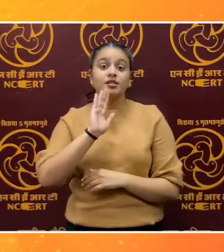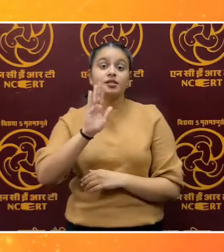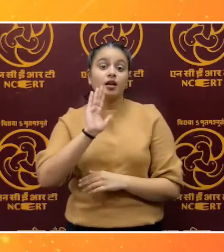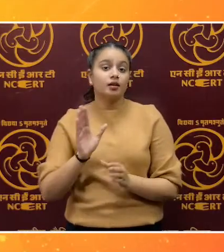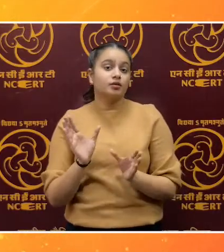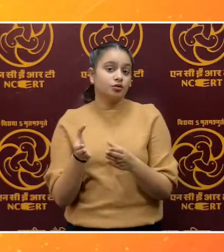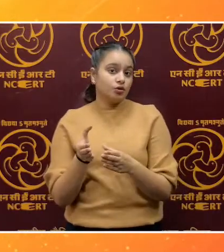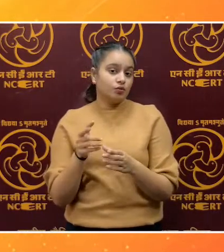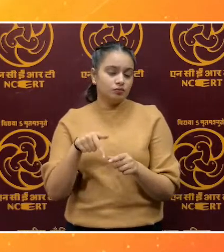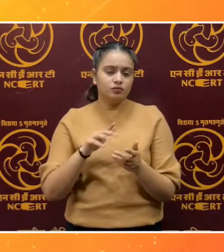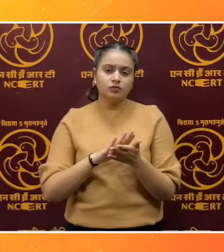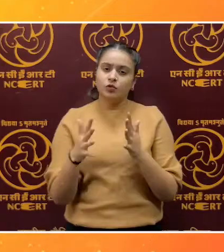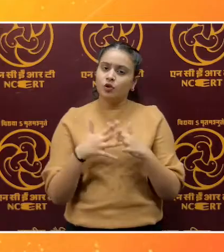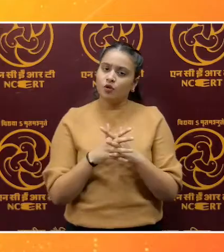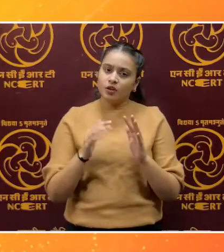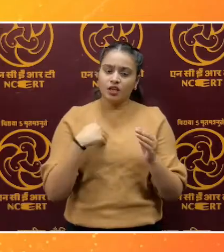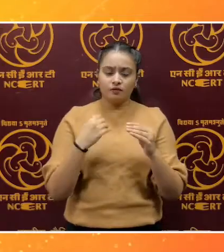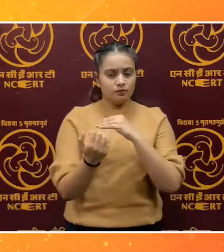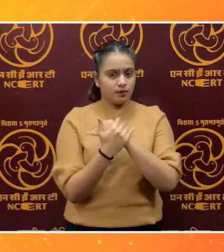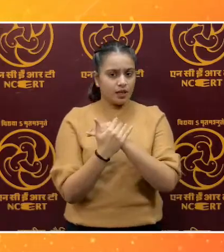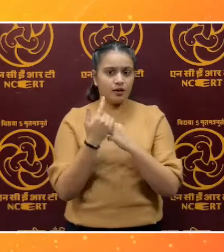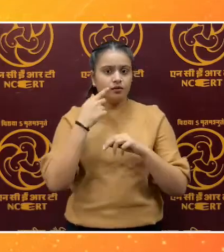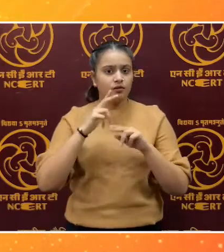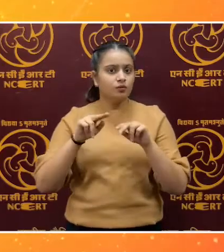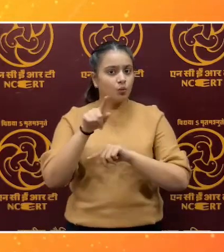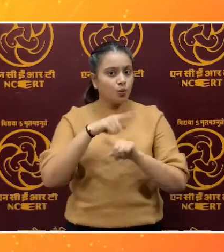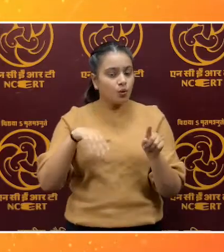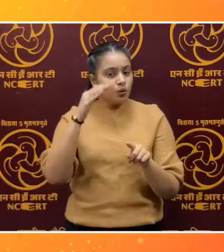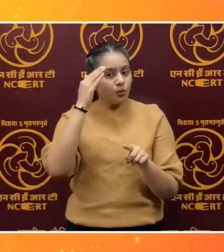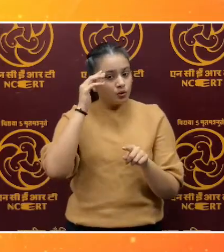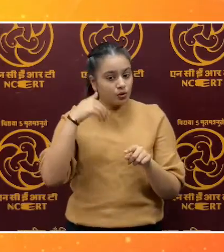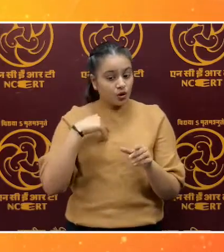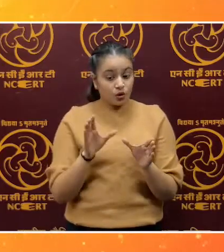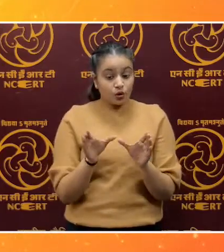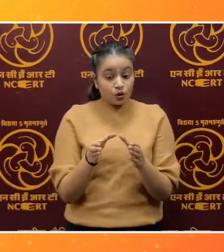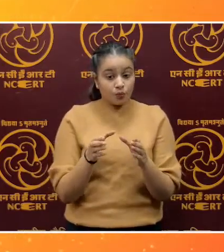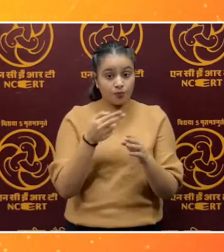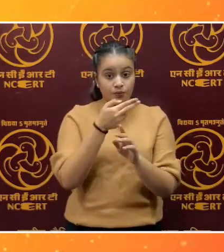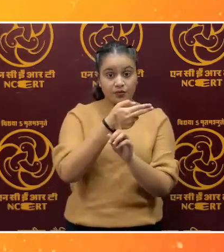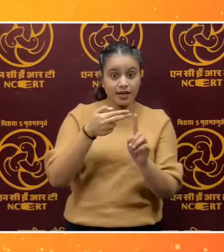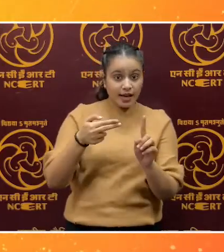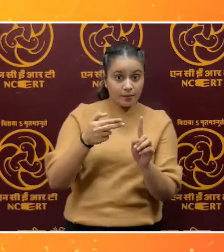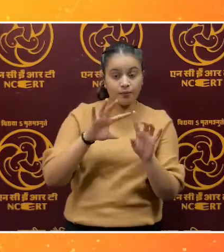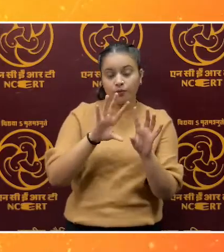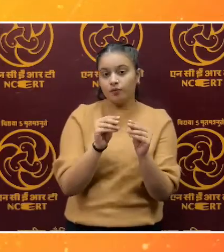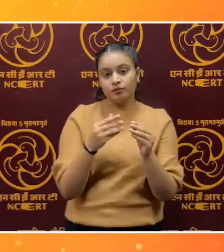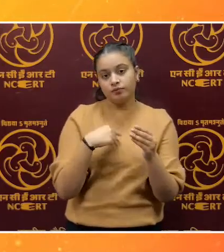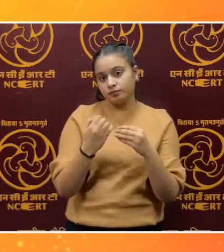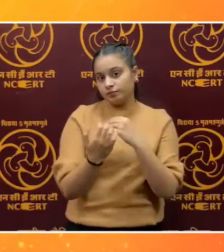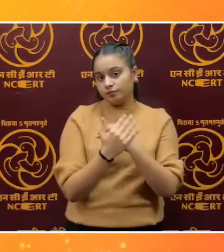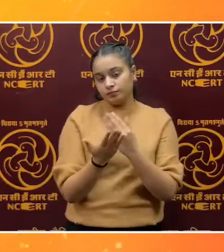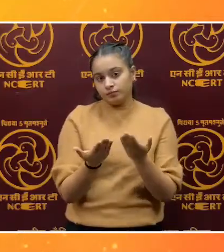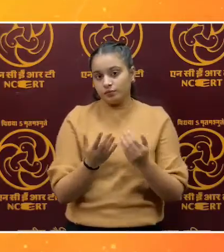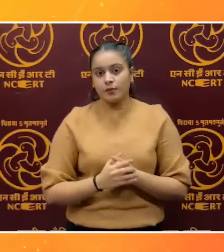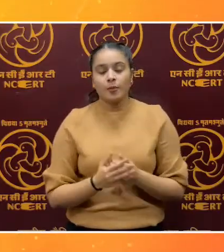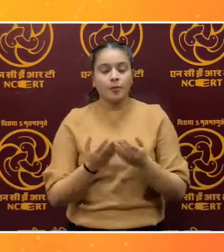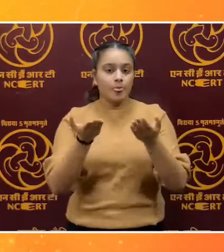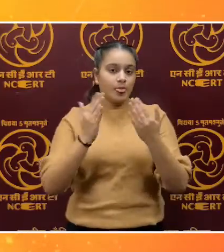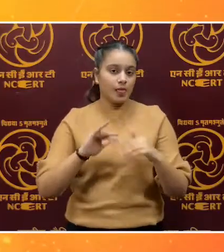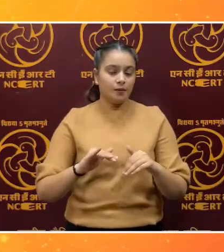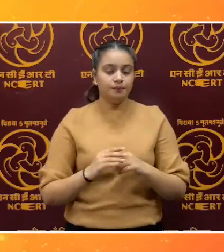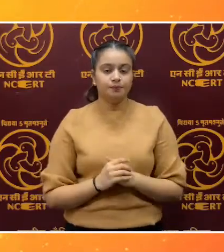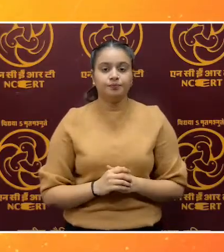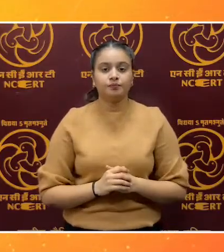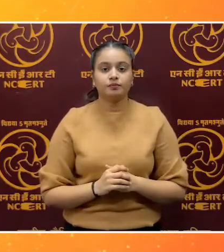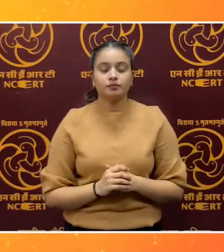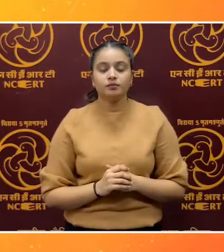is your homework. You can send it to us when you know what is the group of these things called, right? So we'll move further. There